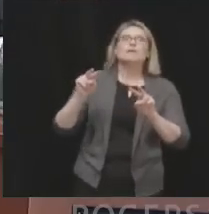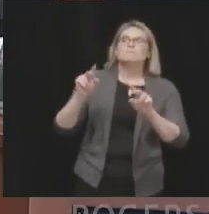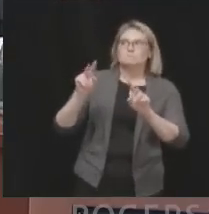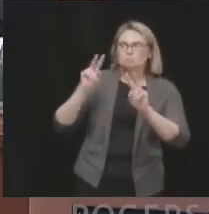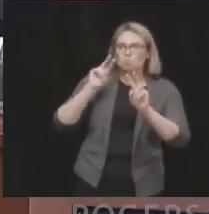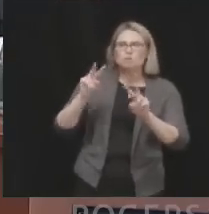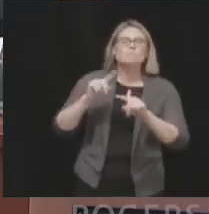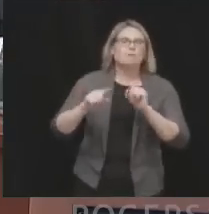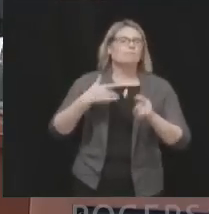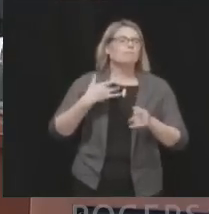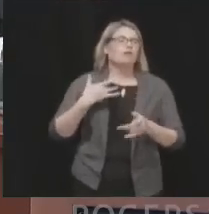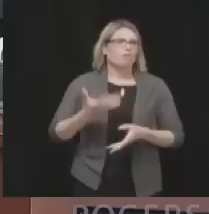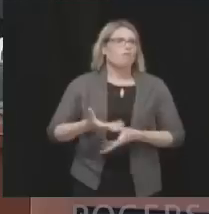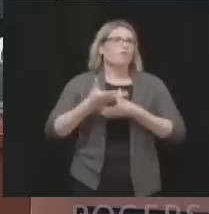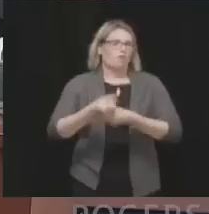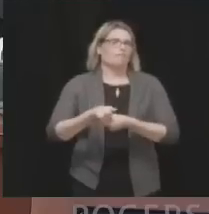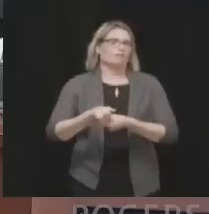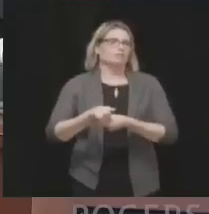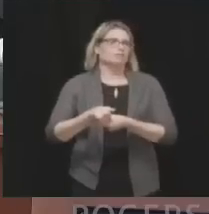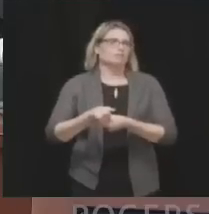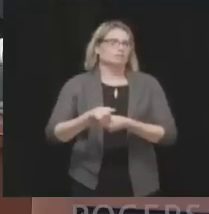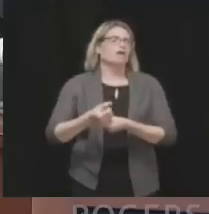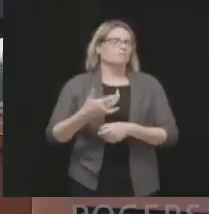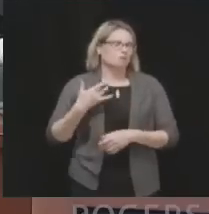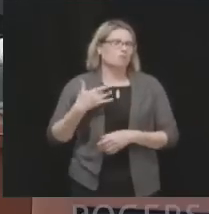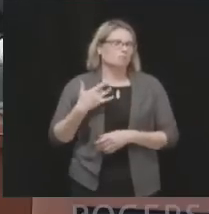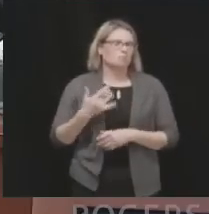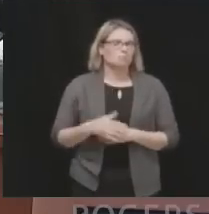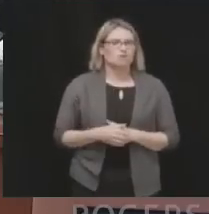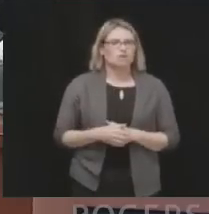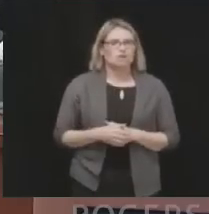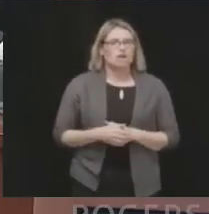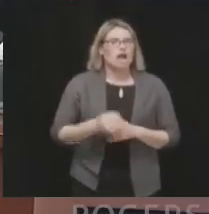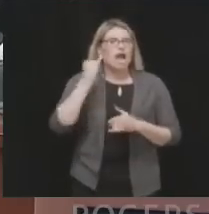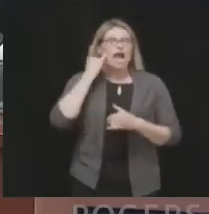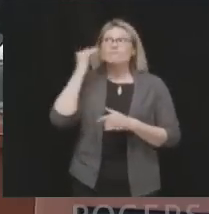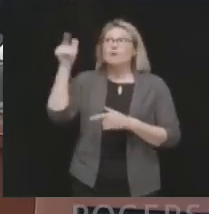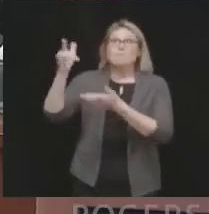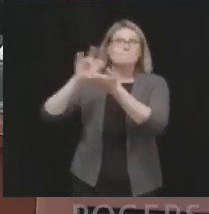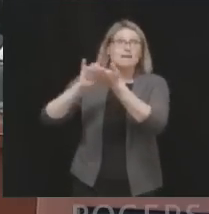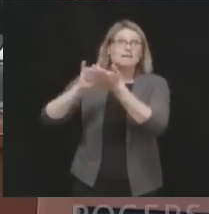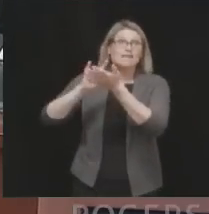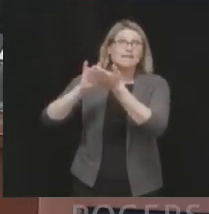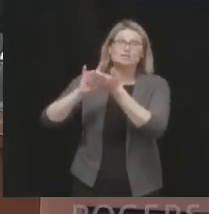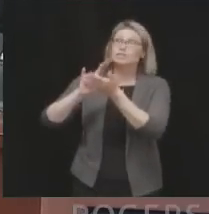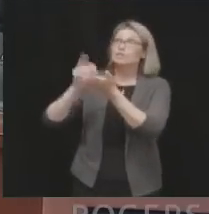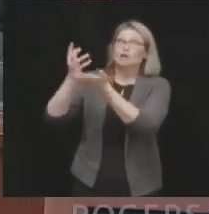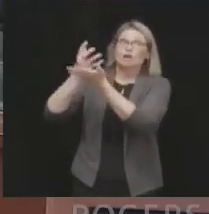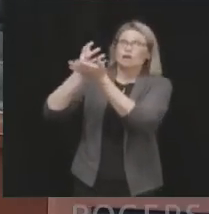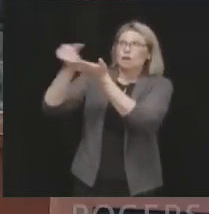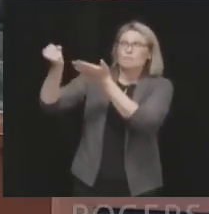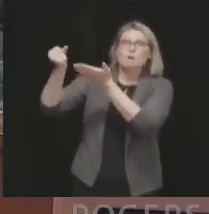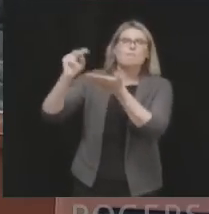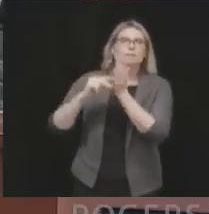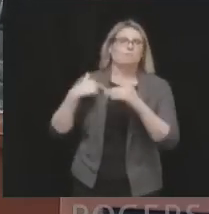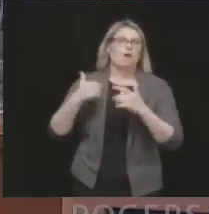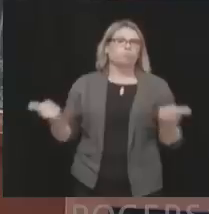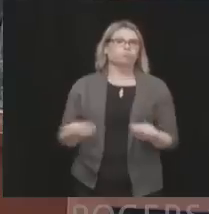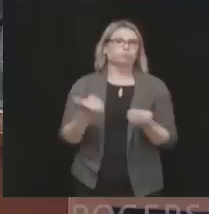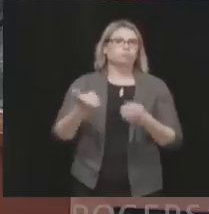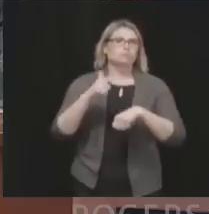Thank you, John. I kind of look at it this way. You know, when you go into a grocery store and there's a shortage